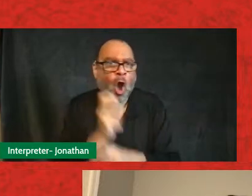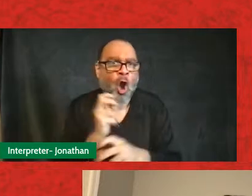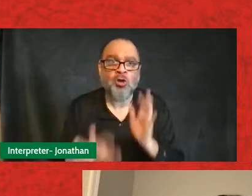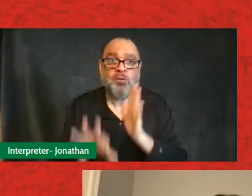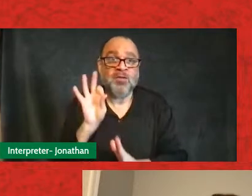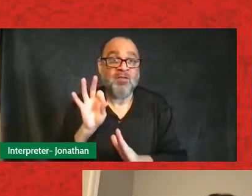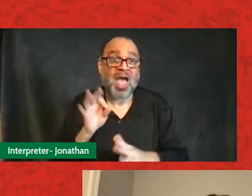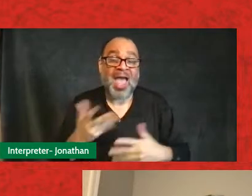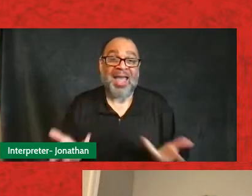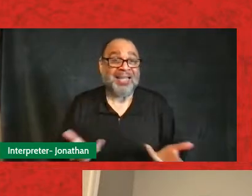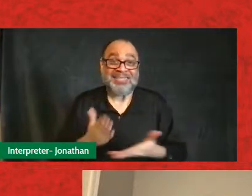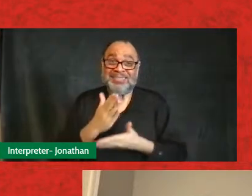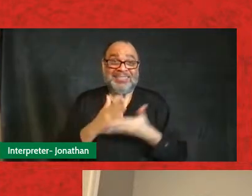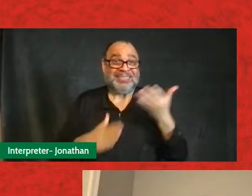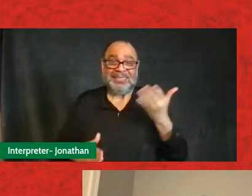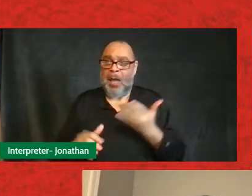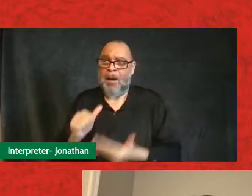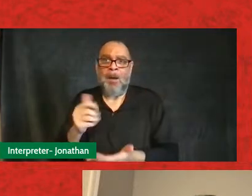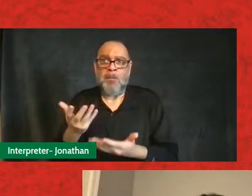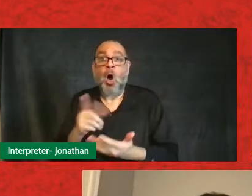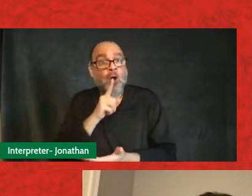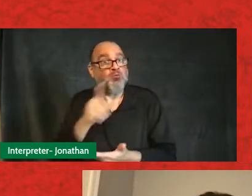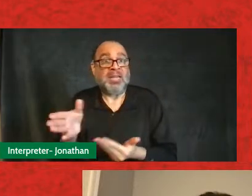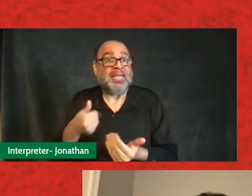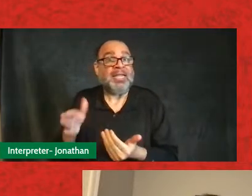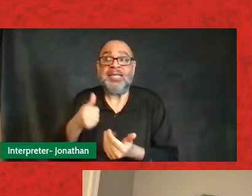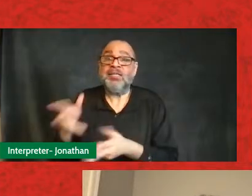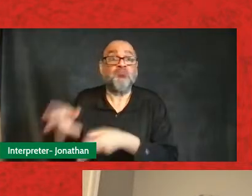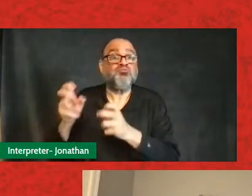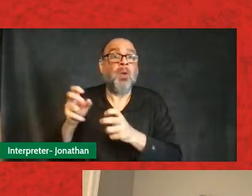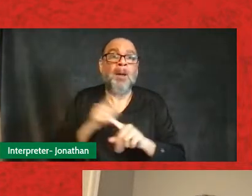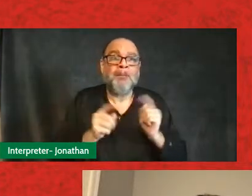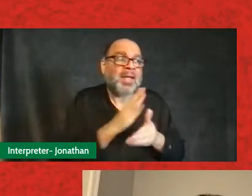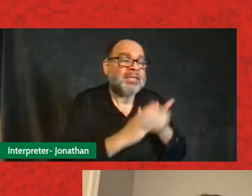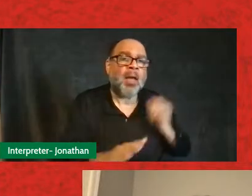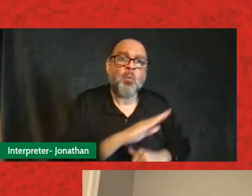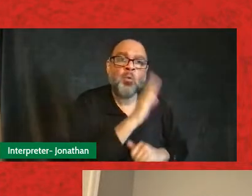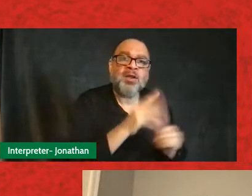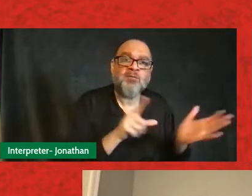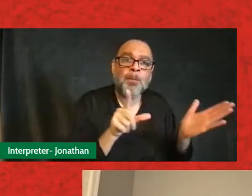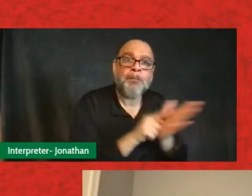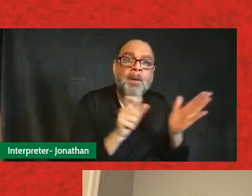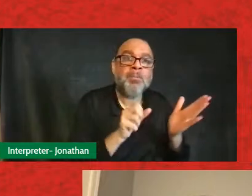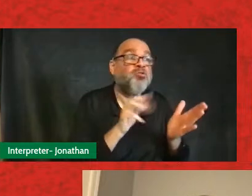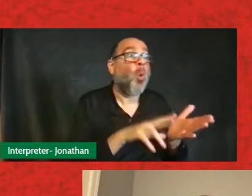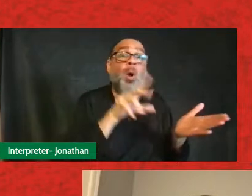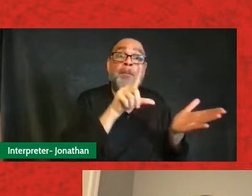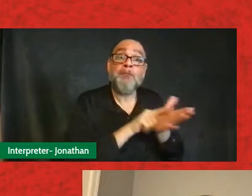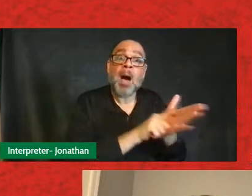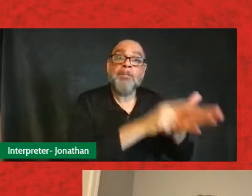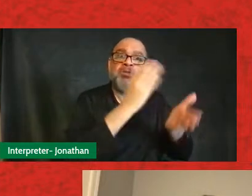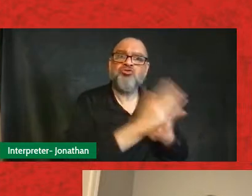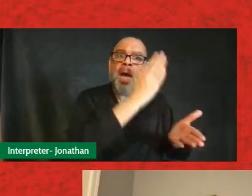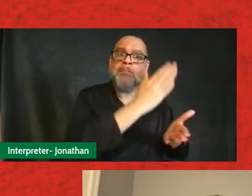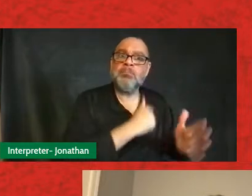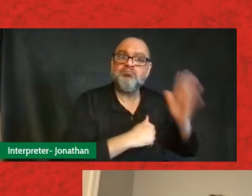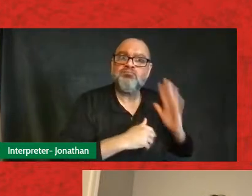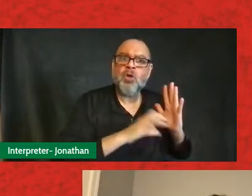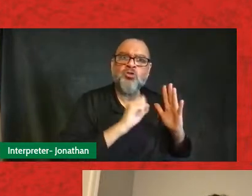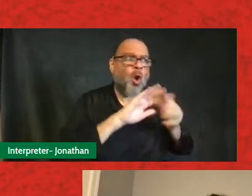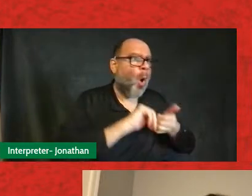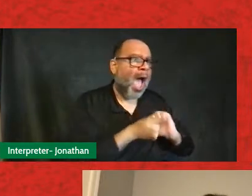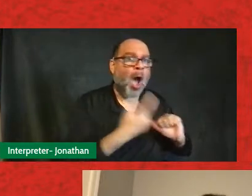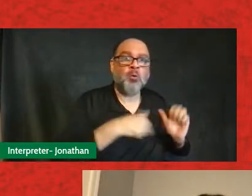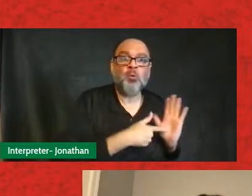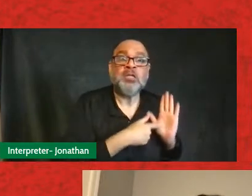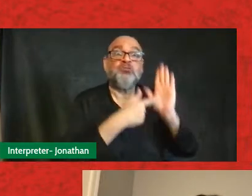some of them are quite accessible, but the ones that maybe never got published or are out of print, how do we bring those plays back to life so that people can